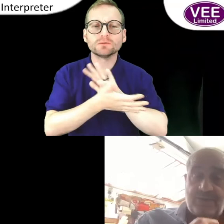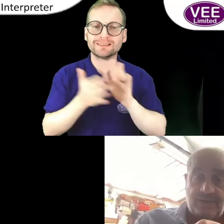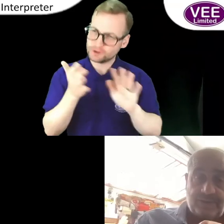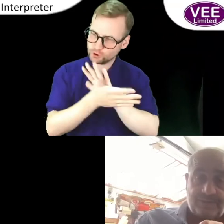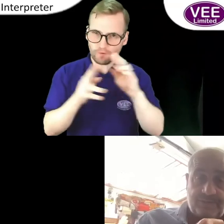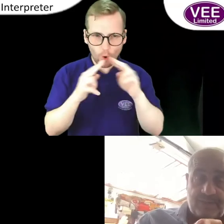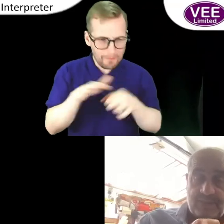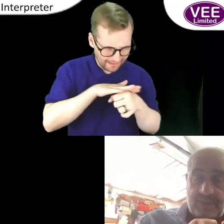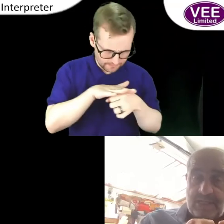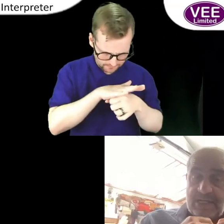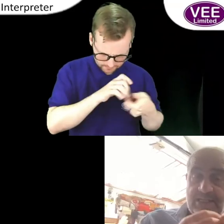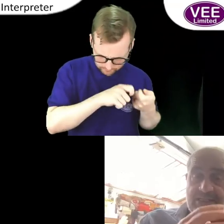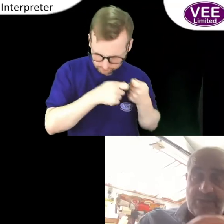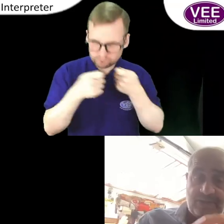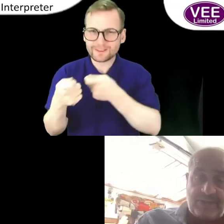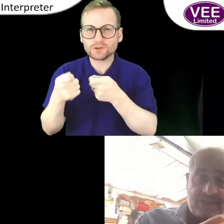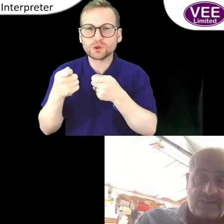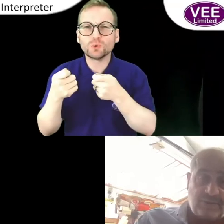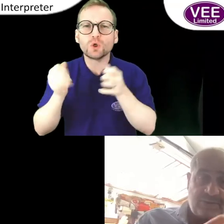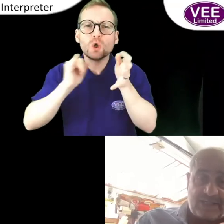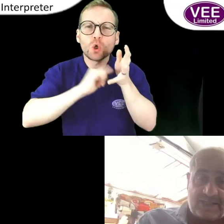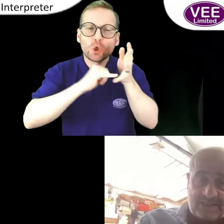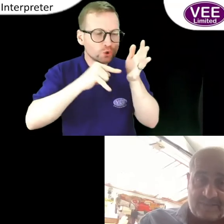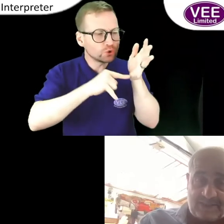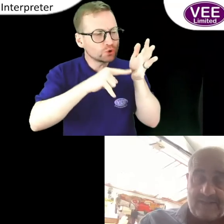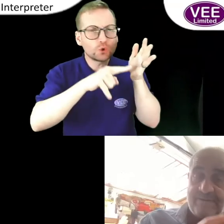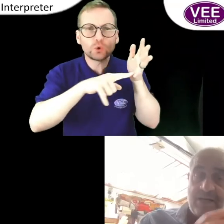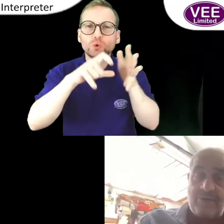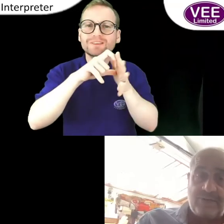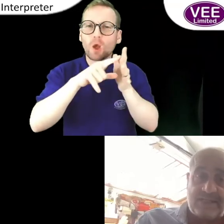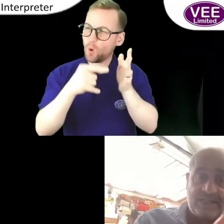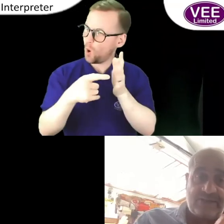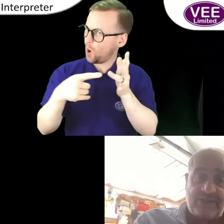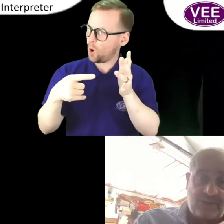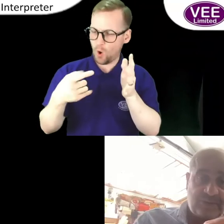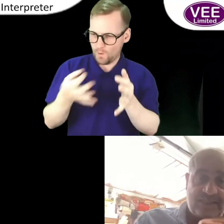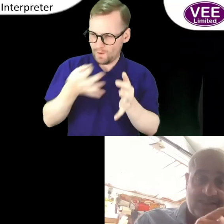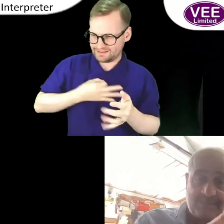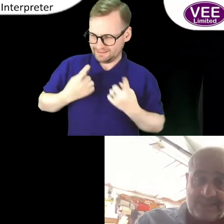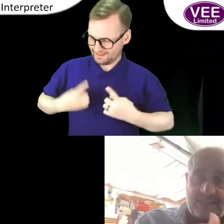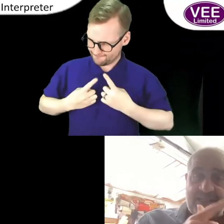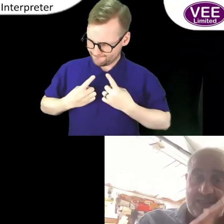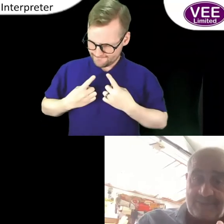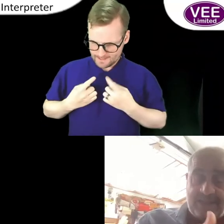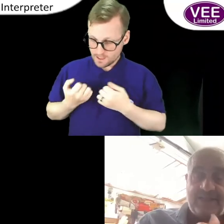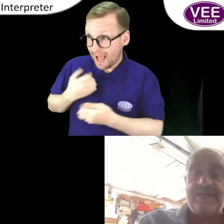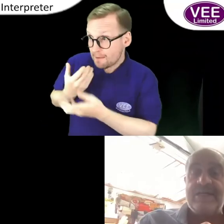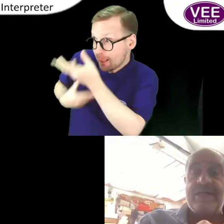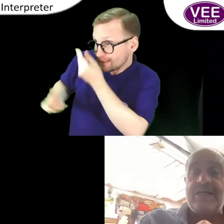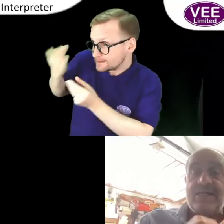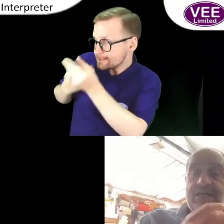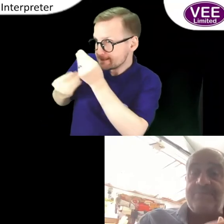to the studio? This is a question that is always I ask myself. How could I digest what I am listening, I am